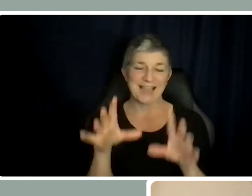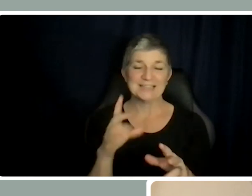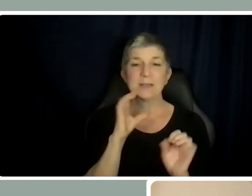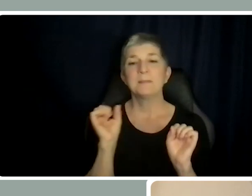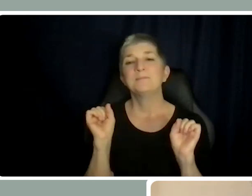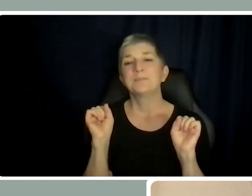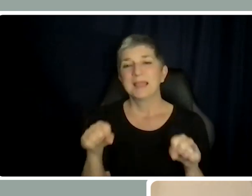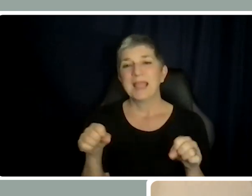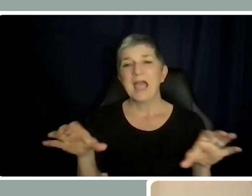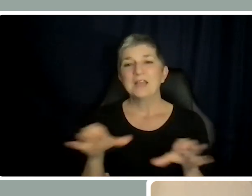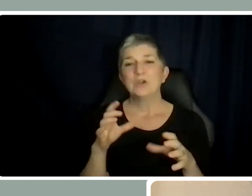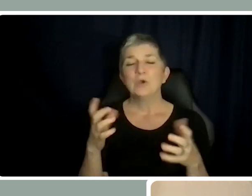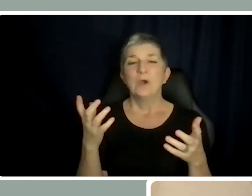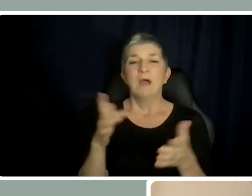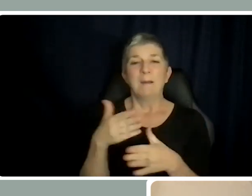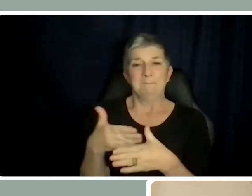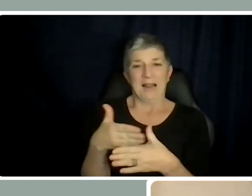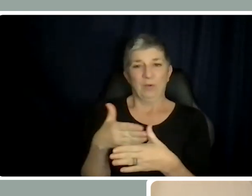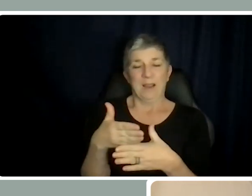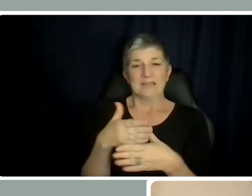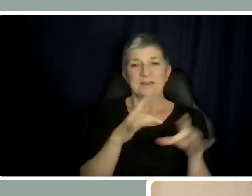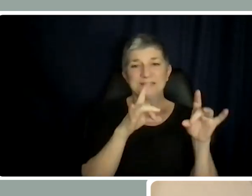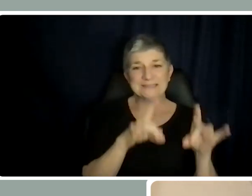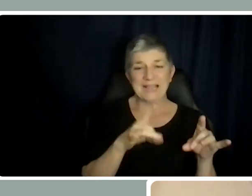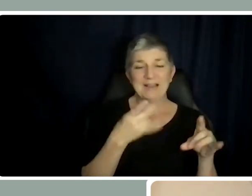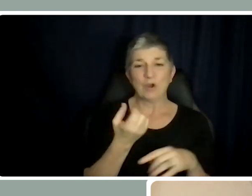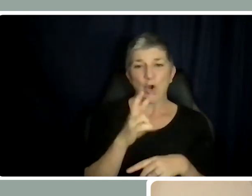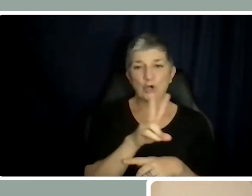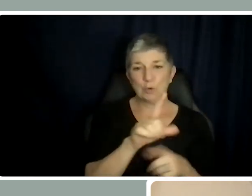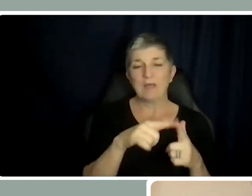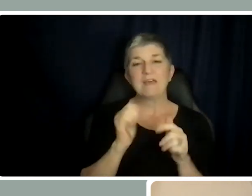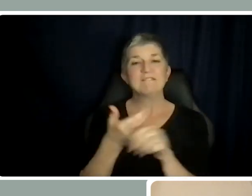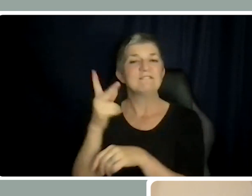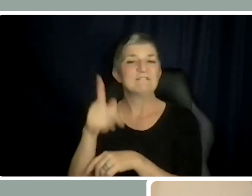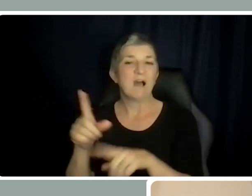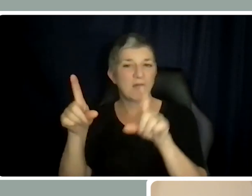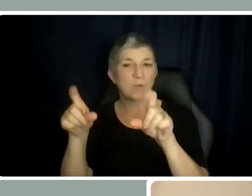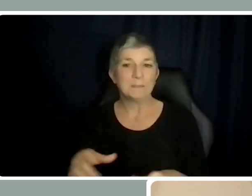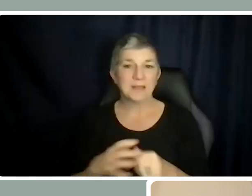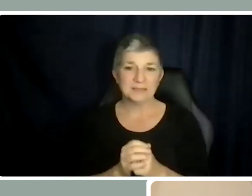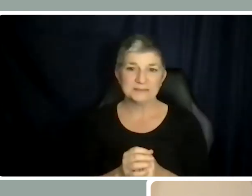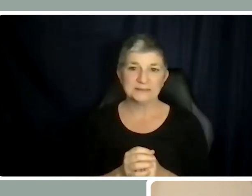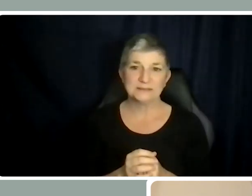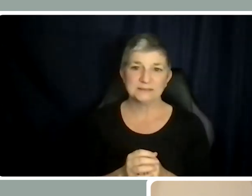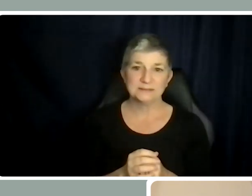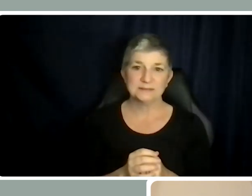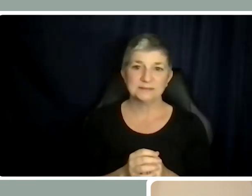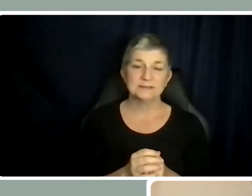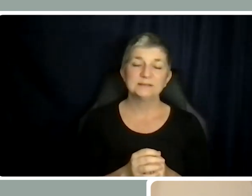do in sort of a middle range of staining for HER2, they can do a follow-up test